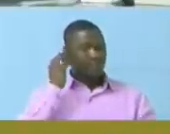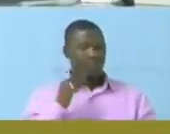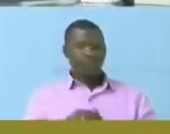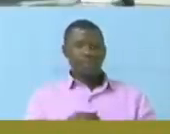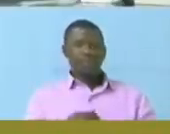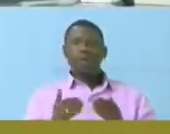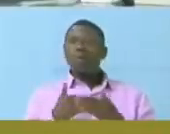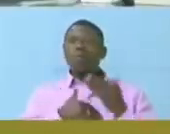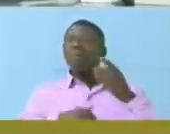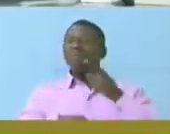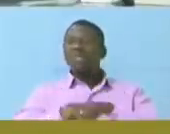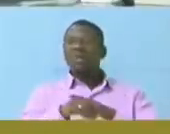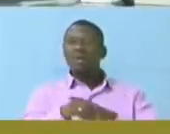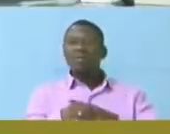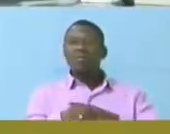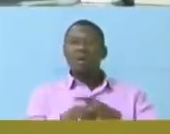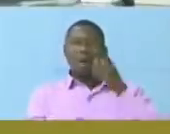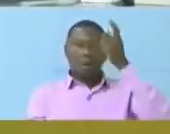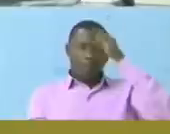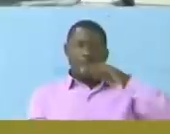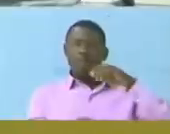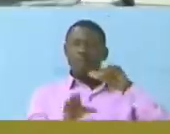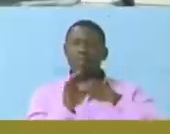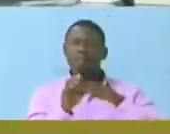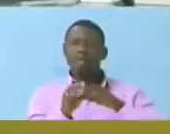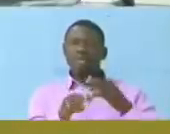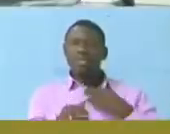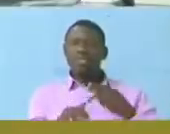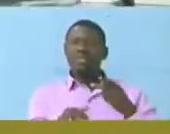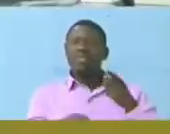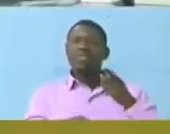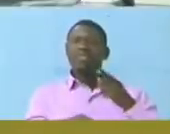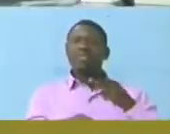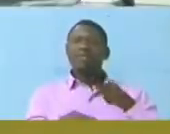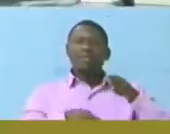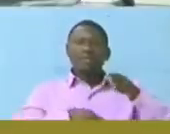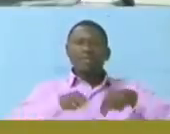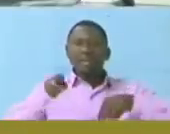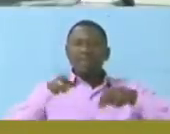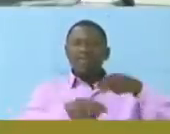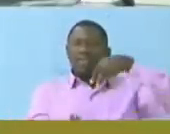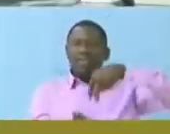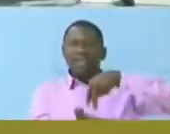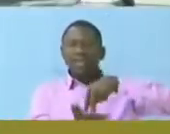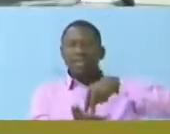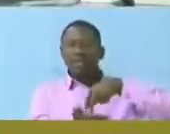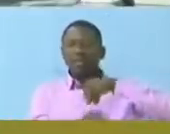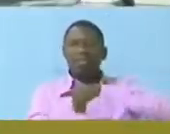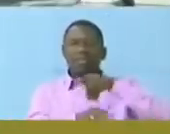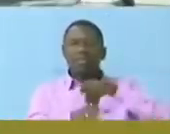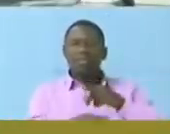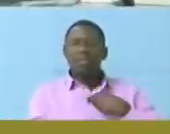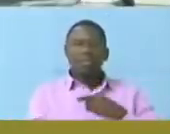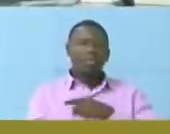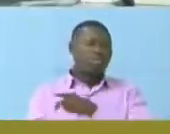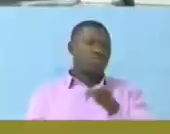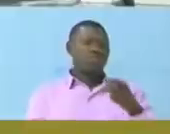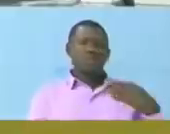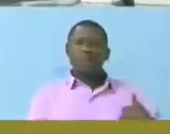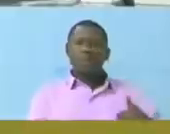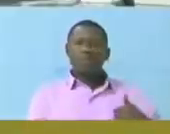of the time, officers at checkpoint will come and they these people just bang on their signboard and then drove